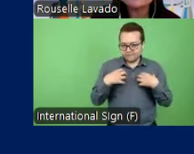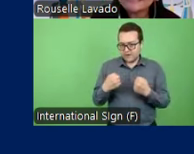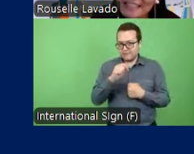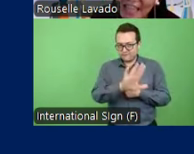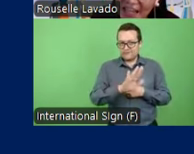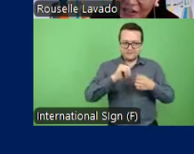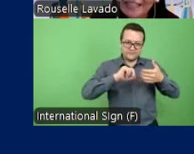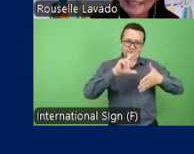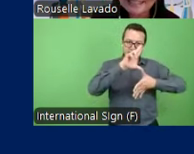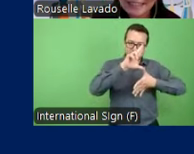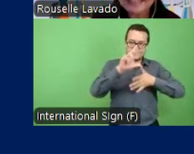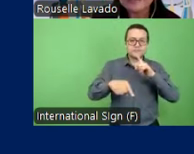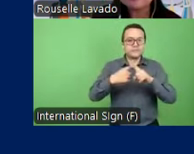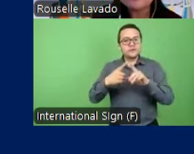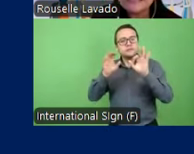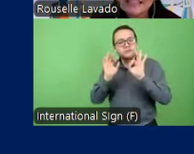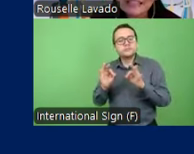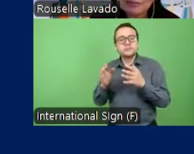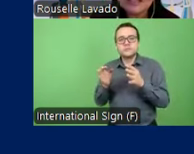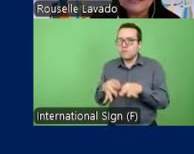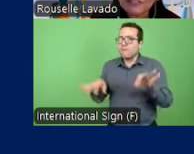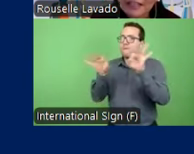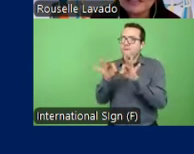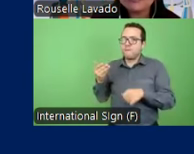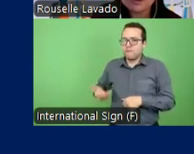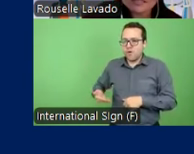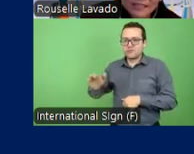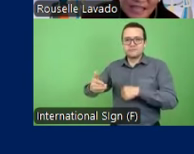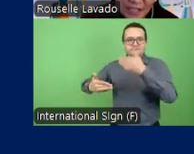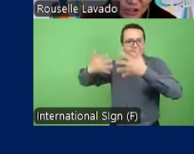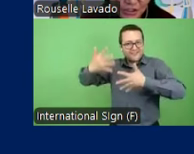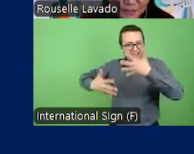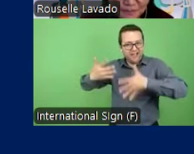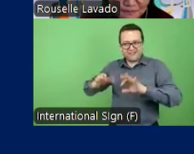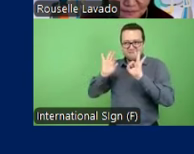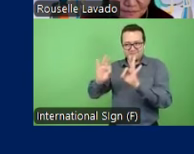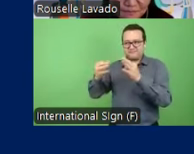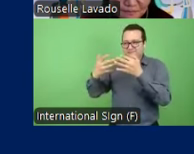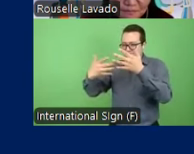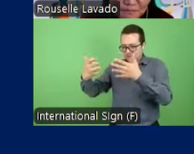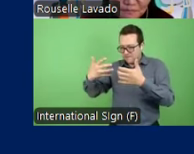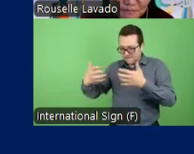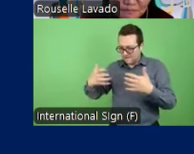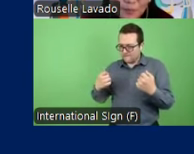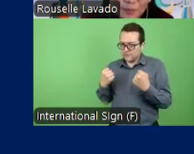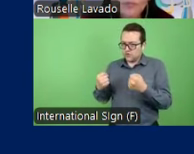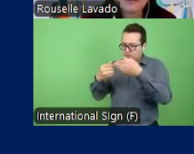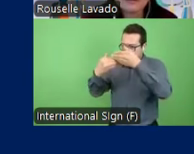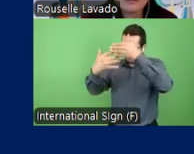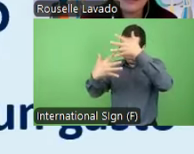and disaggregated data in enabling effective policy action.